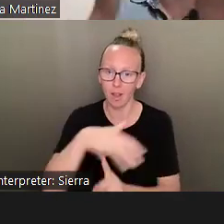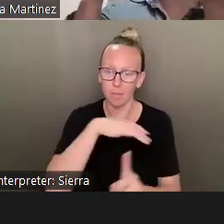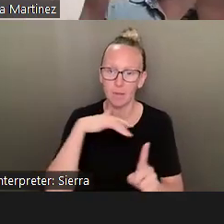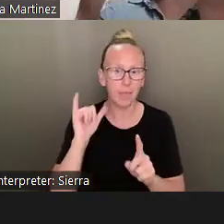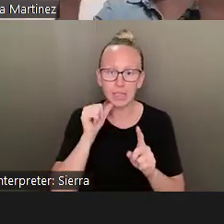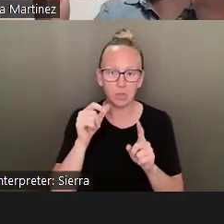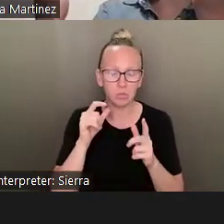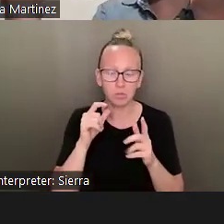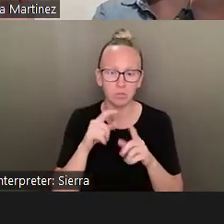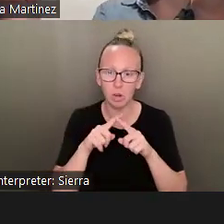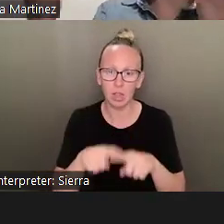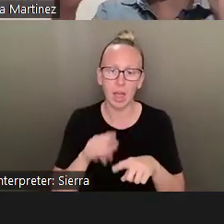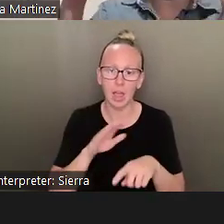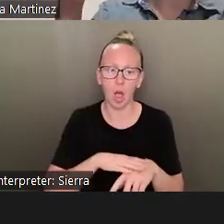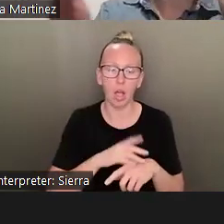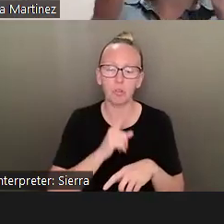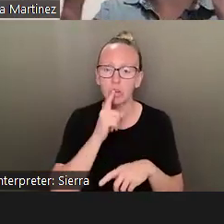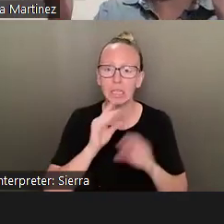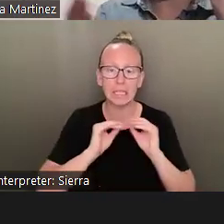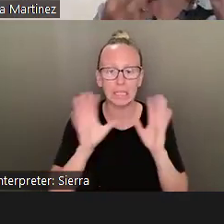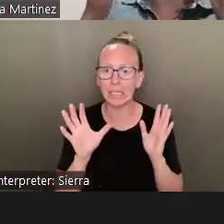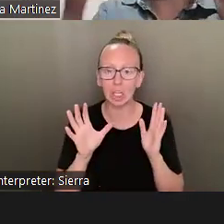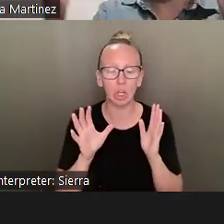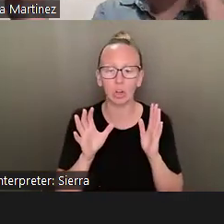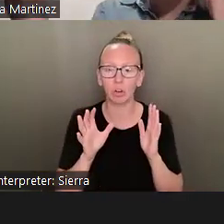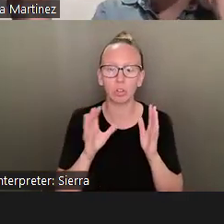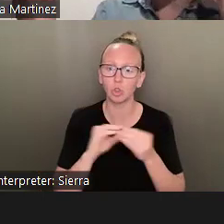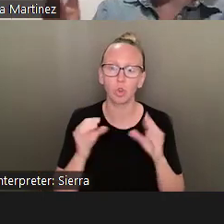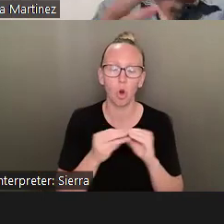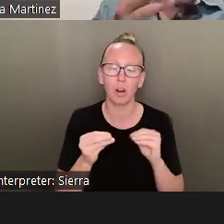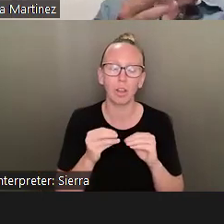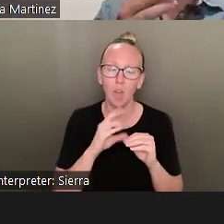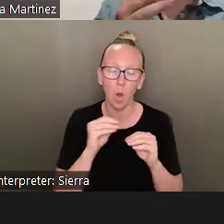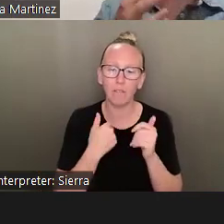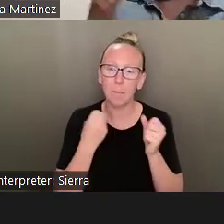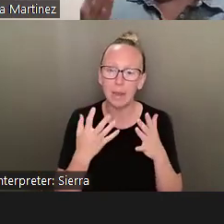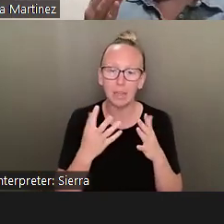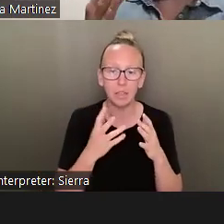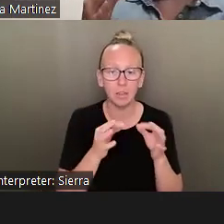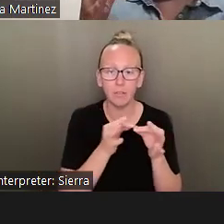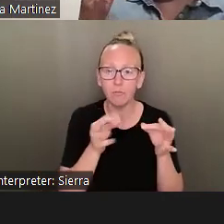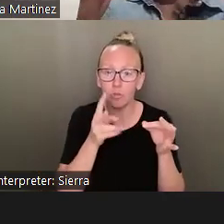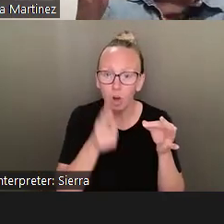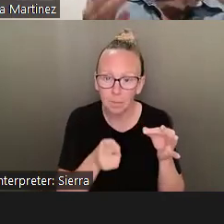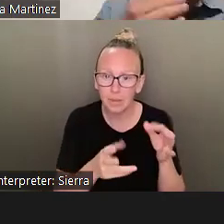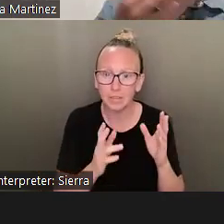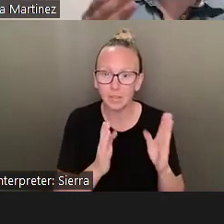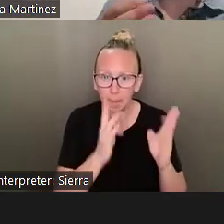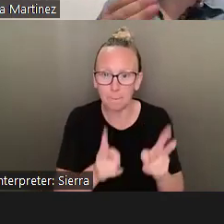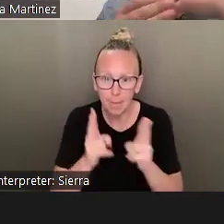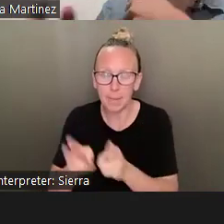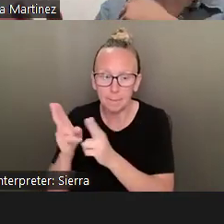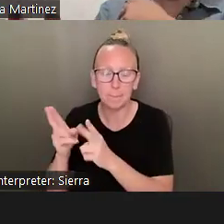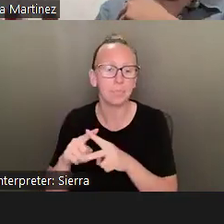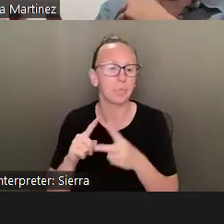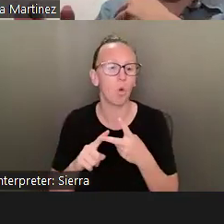a straightforward linear story. You see that it loops, it layers, it fragments. Lucy and I improvised